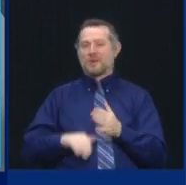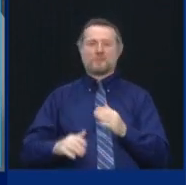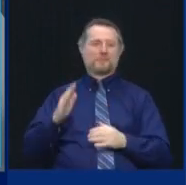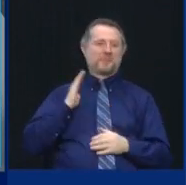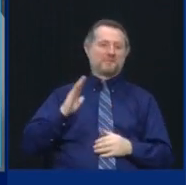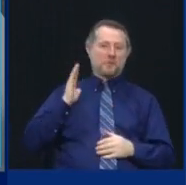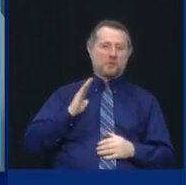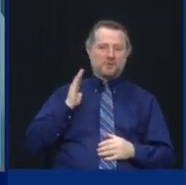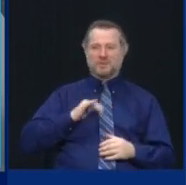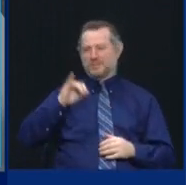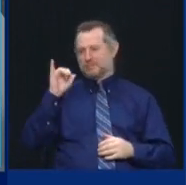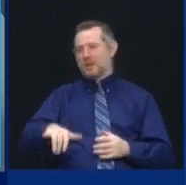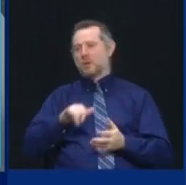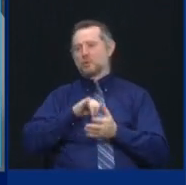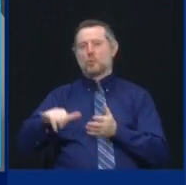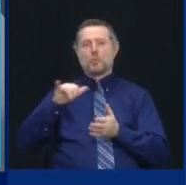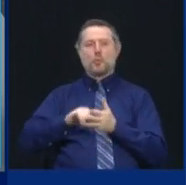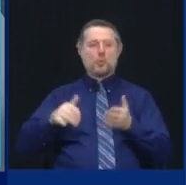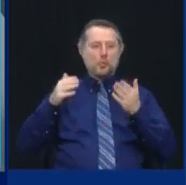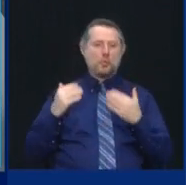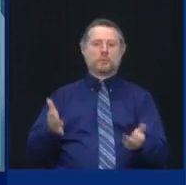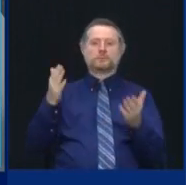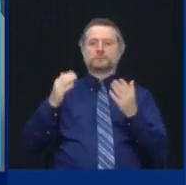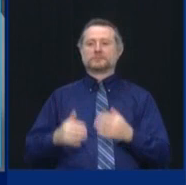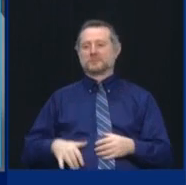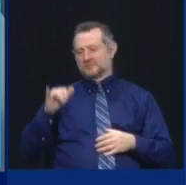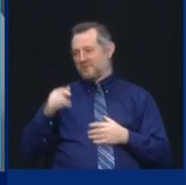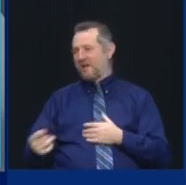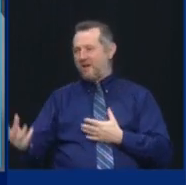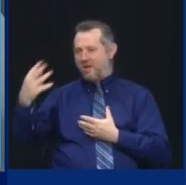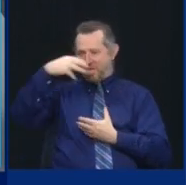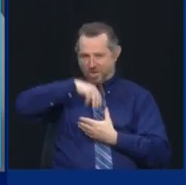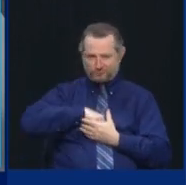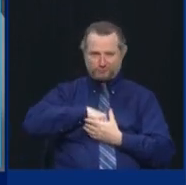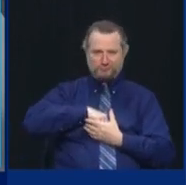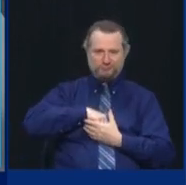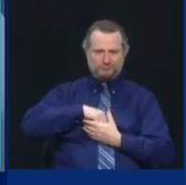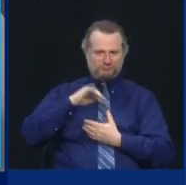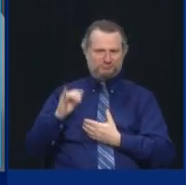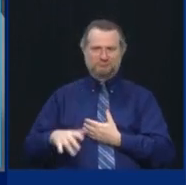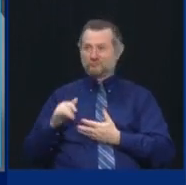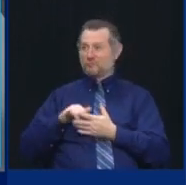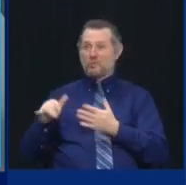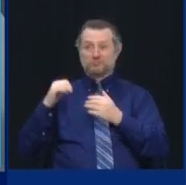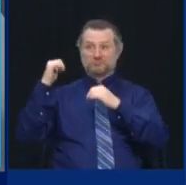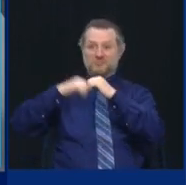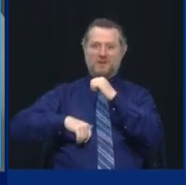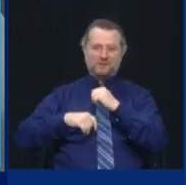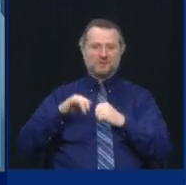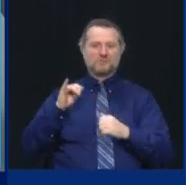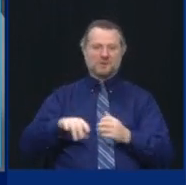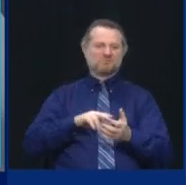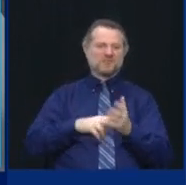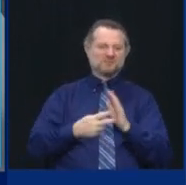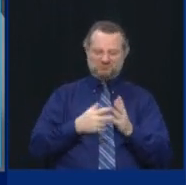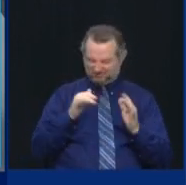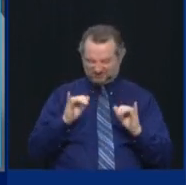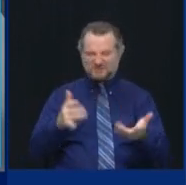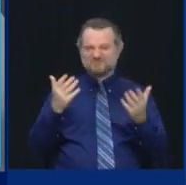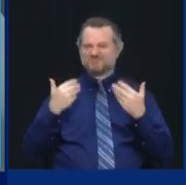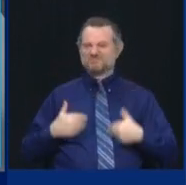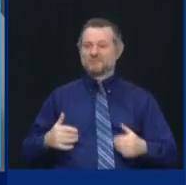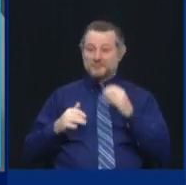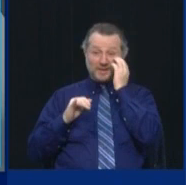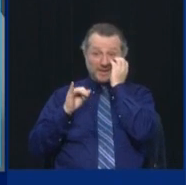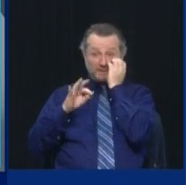That is us. That's who we are. It's in our DNA. It's what we mean by New York tough. Otherwise, you don't make it in